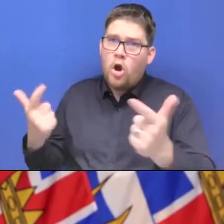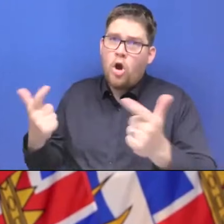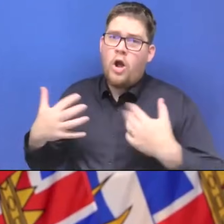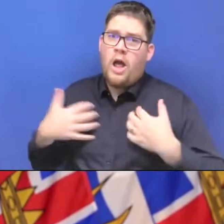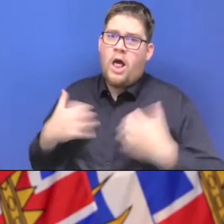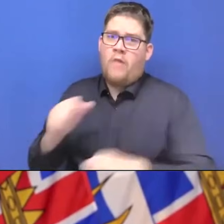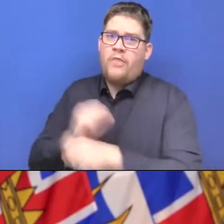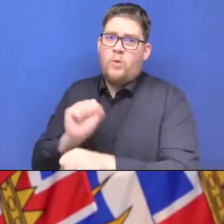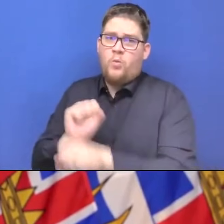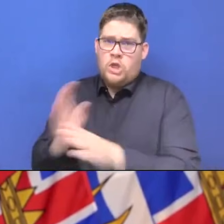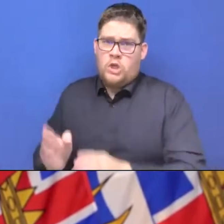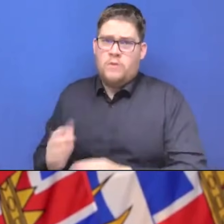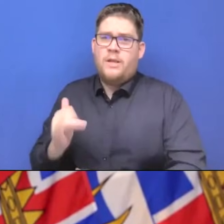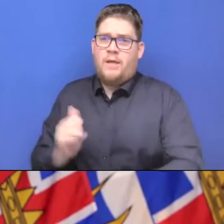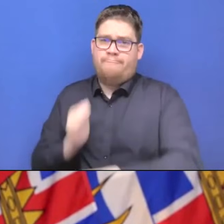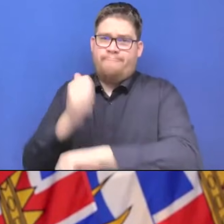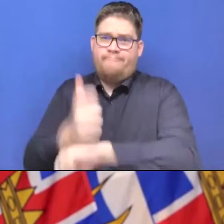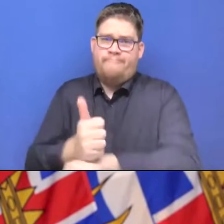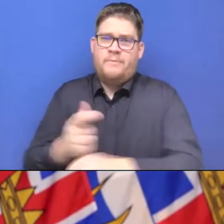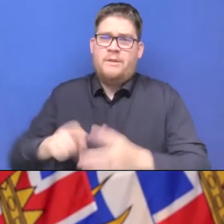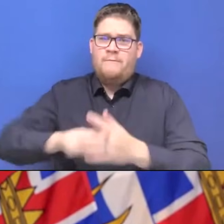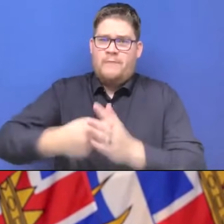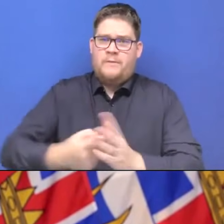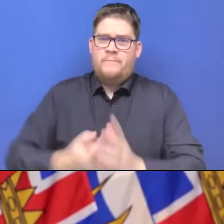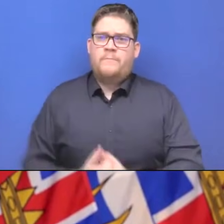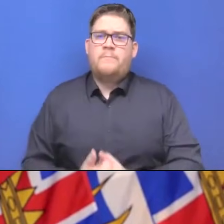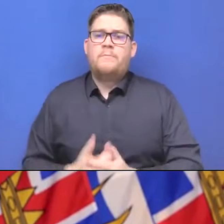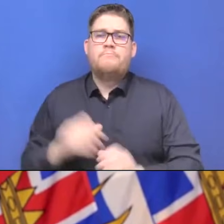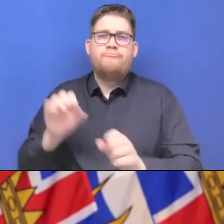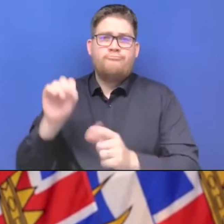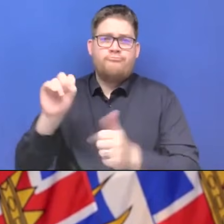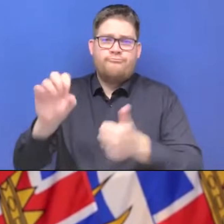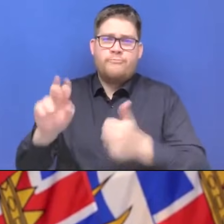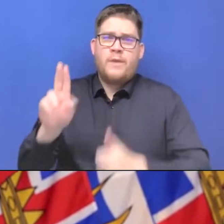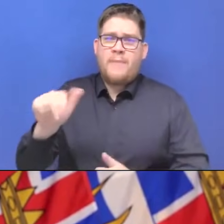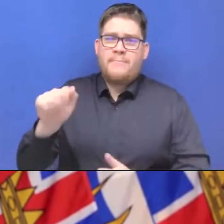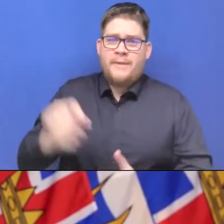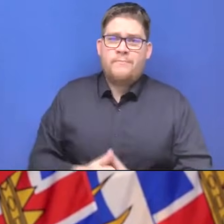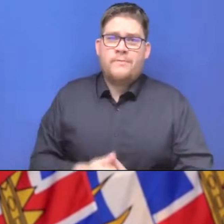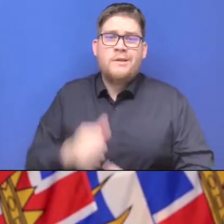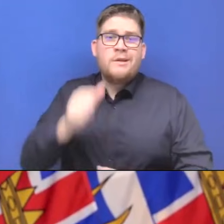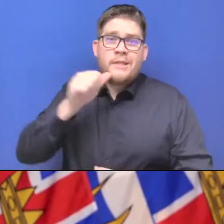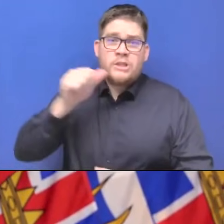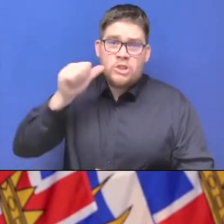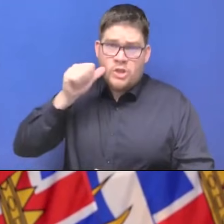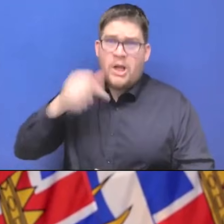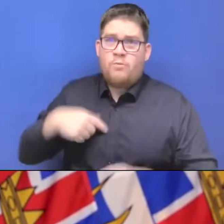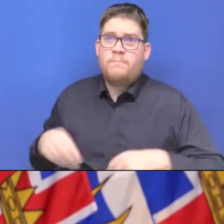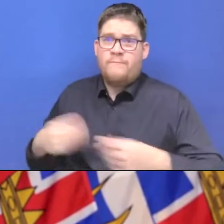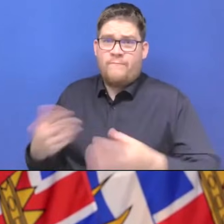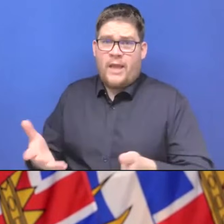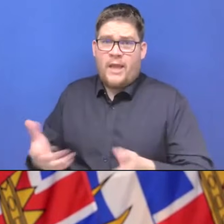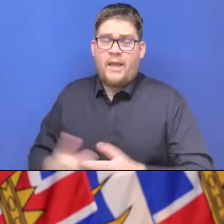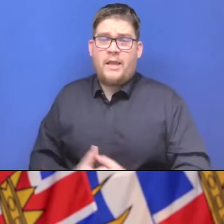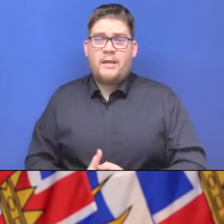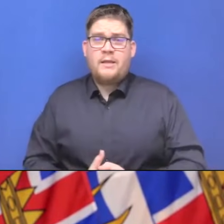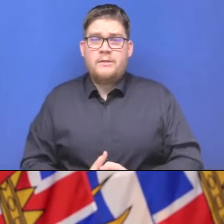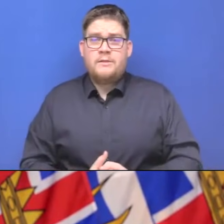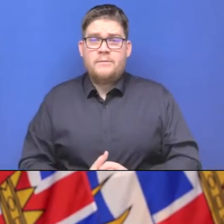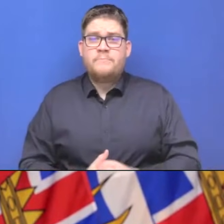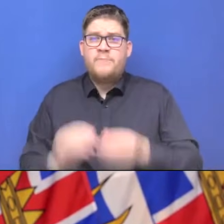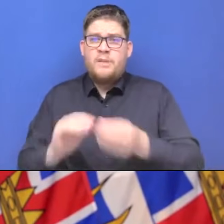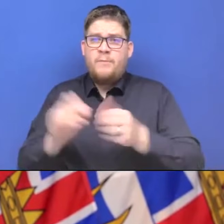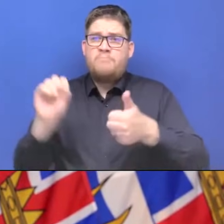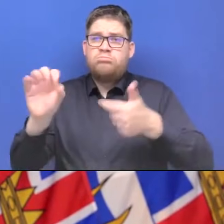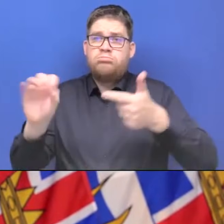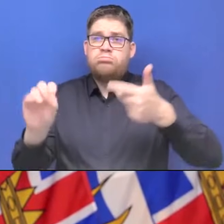place. And I just wanted to give you an update on the numbers. Yesterday we provided significant numbers to people,